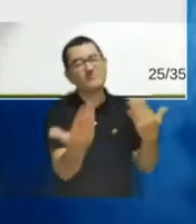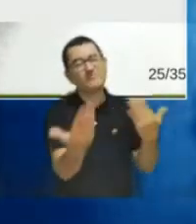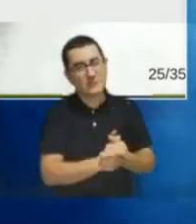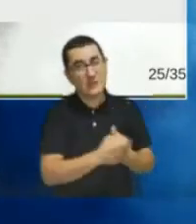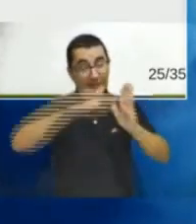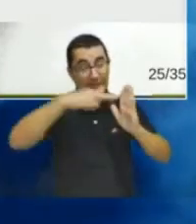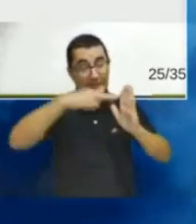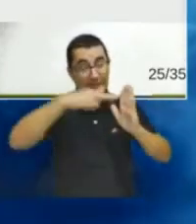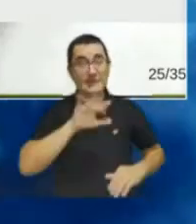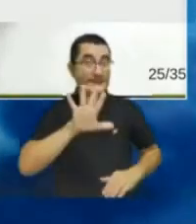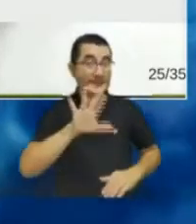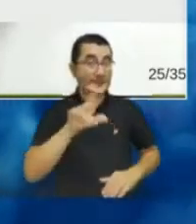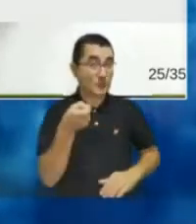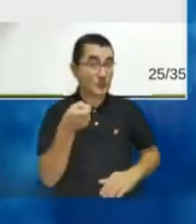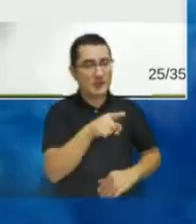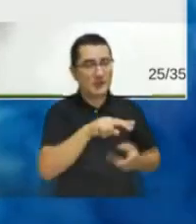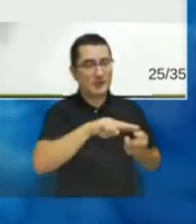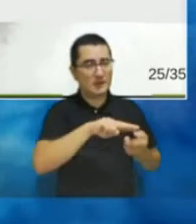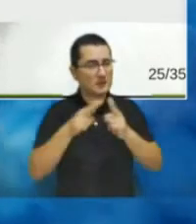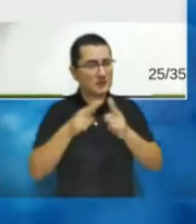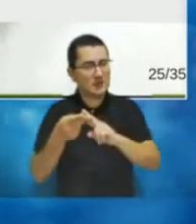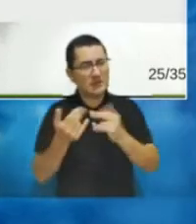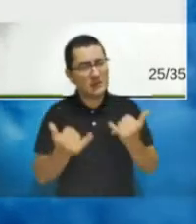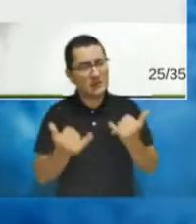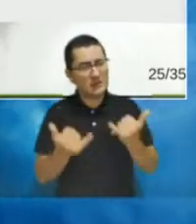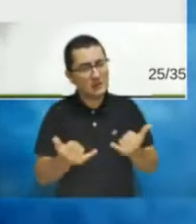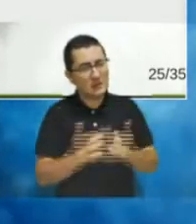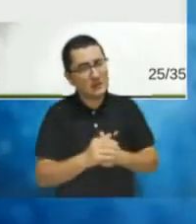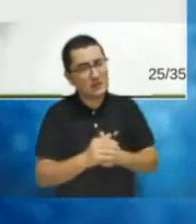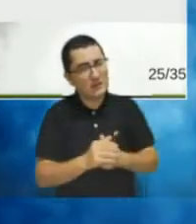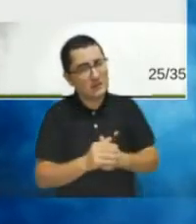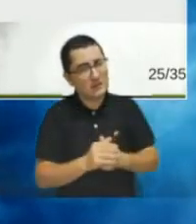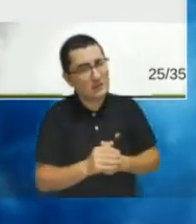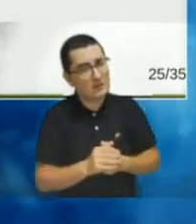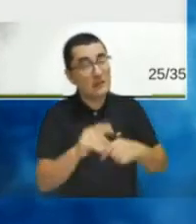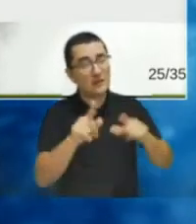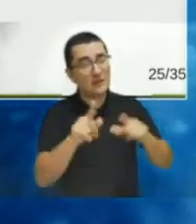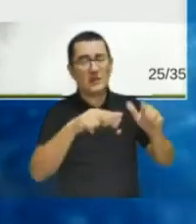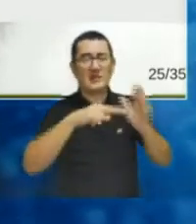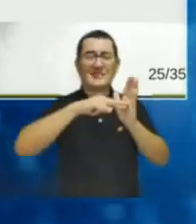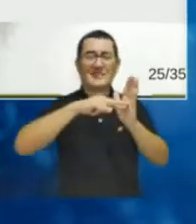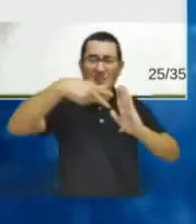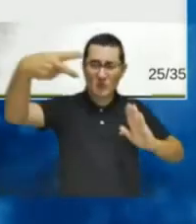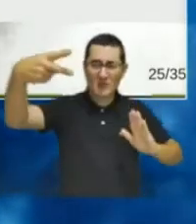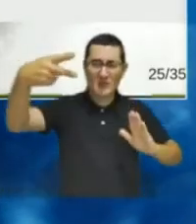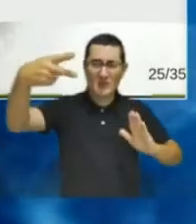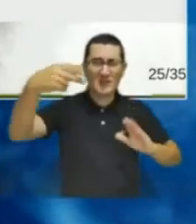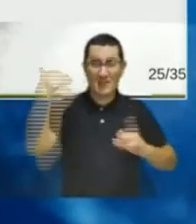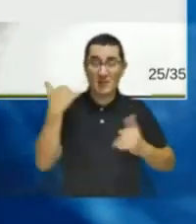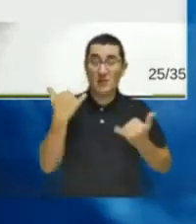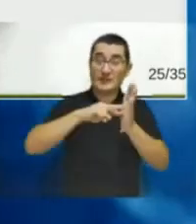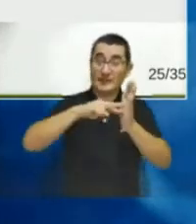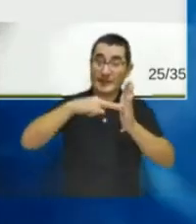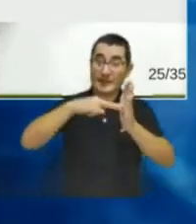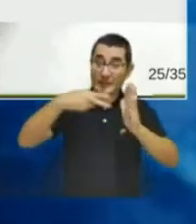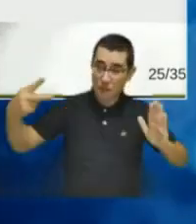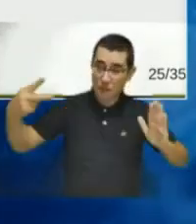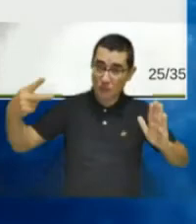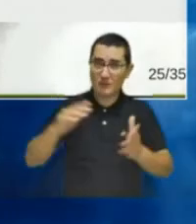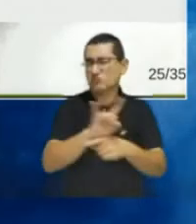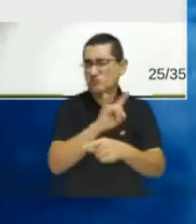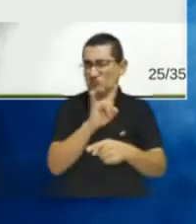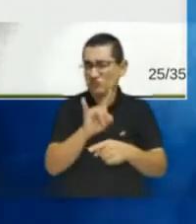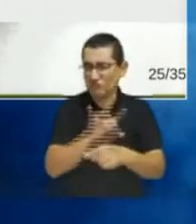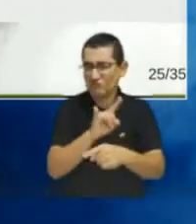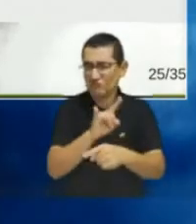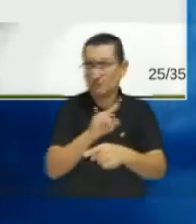5G technology, taking as a reference, let's just say, another technologies of prior generations and other technologies that are